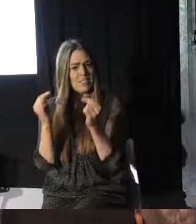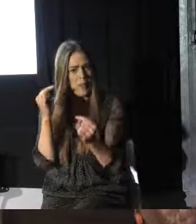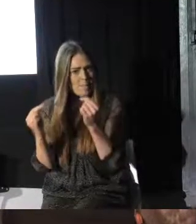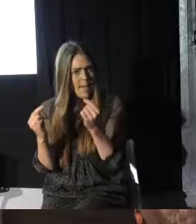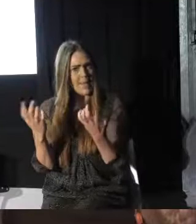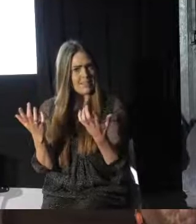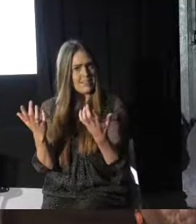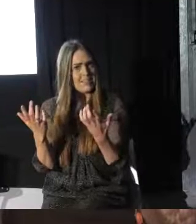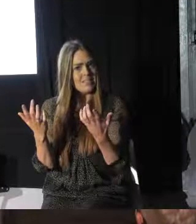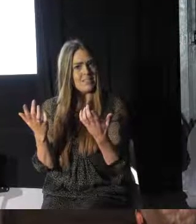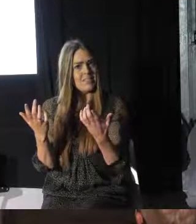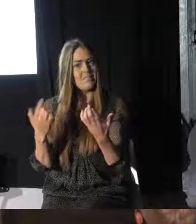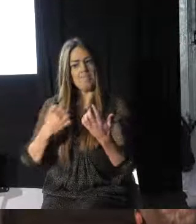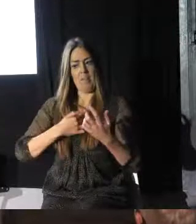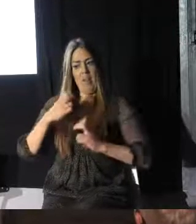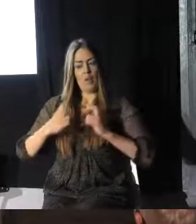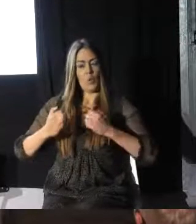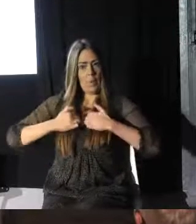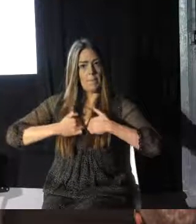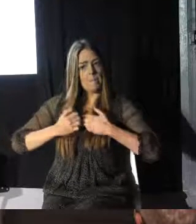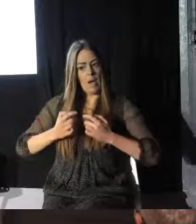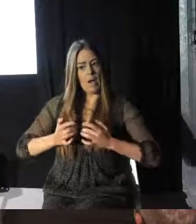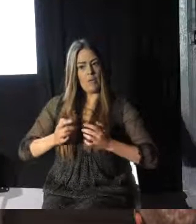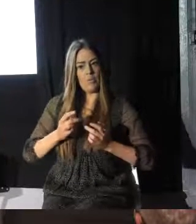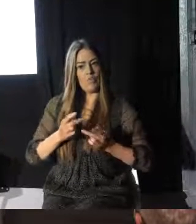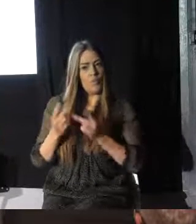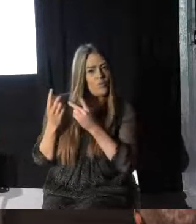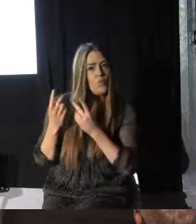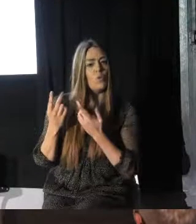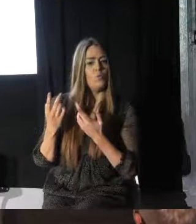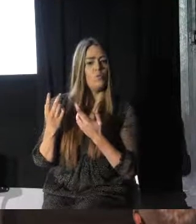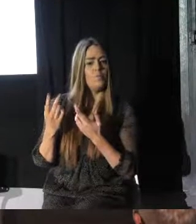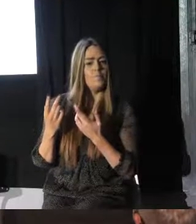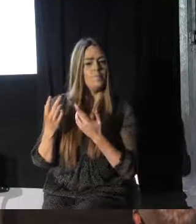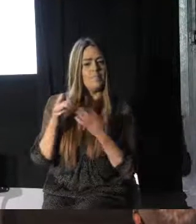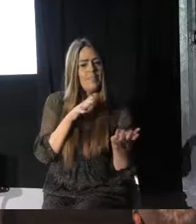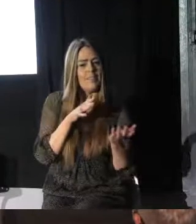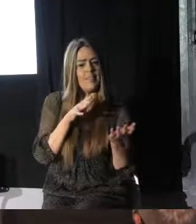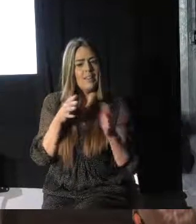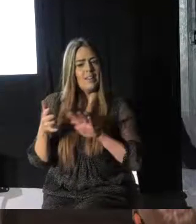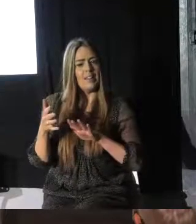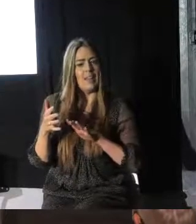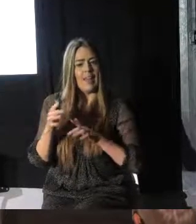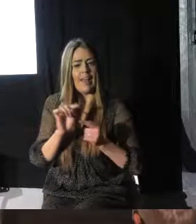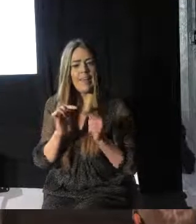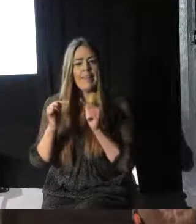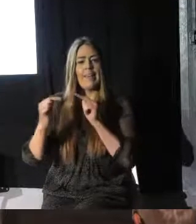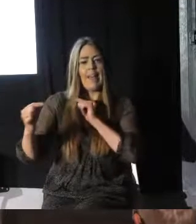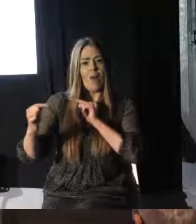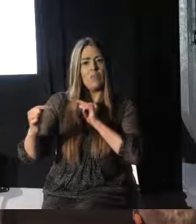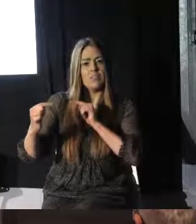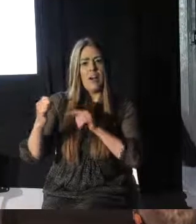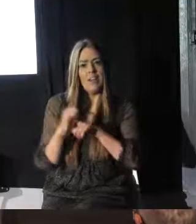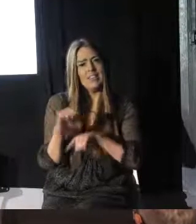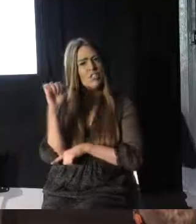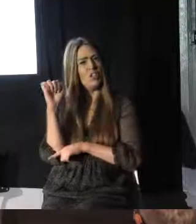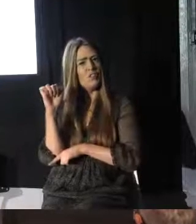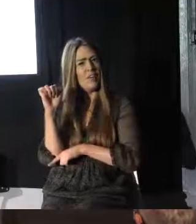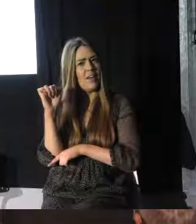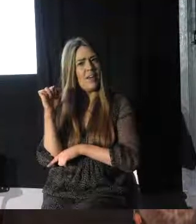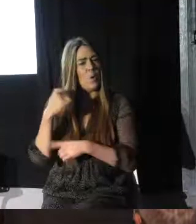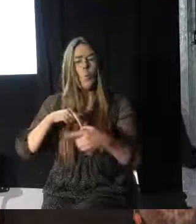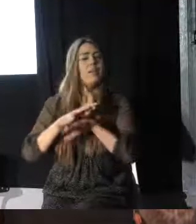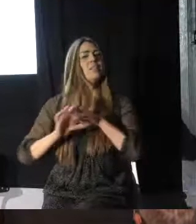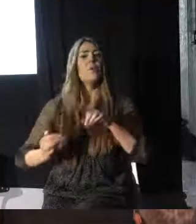as I argue in my piece in Art Review, a form of counterinsurgency. We don't debate asbestos. We